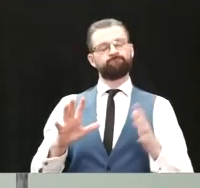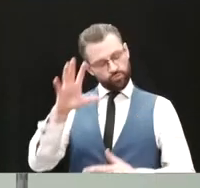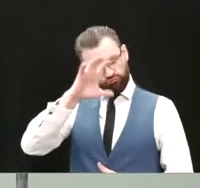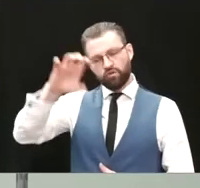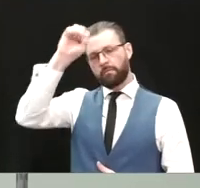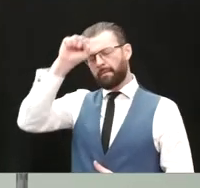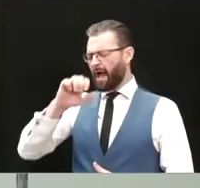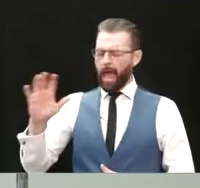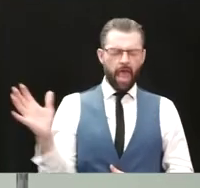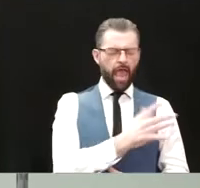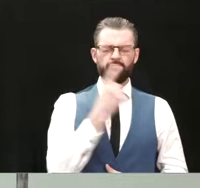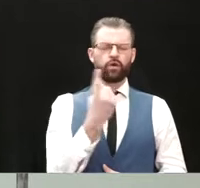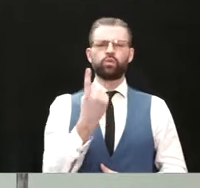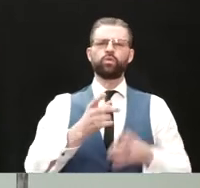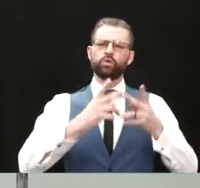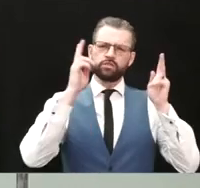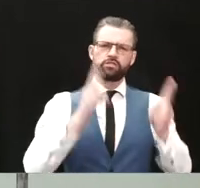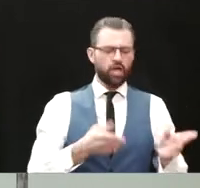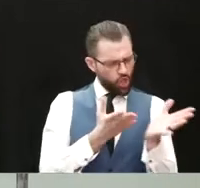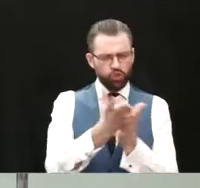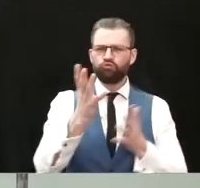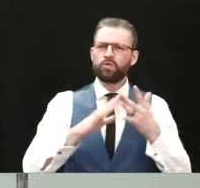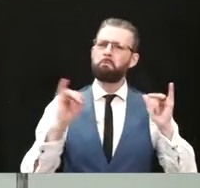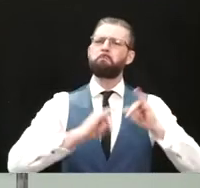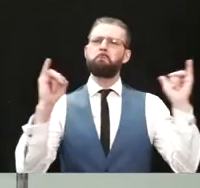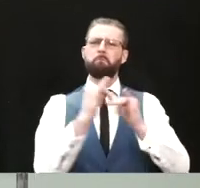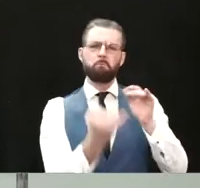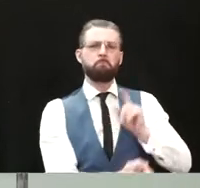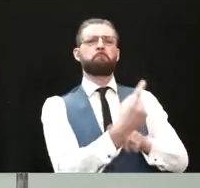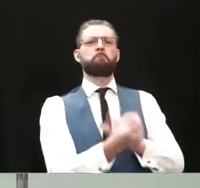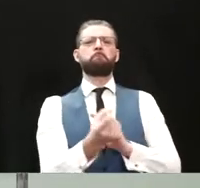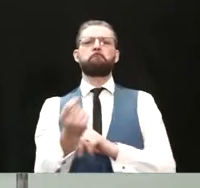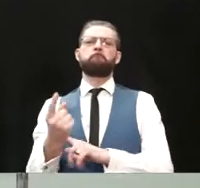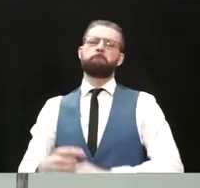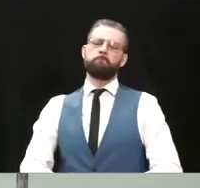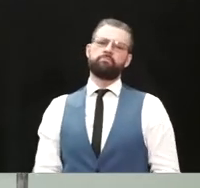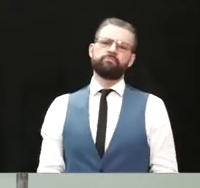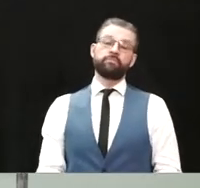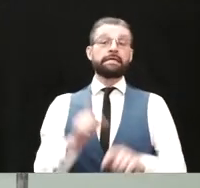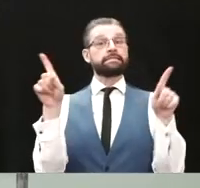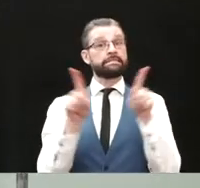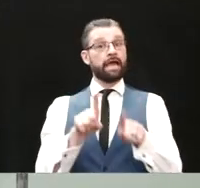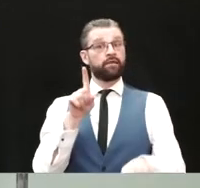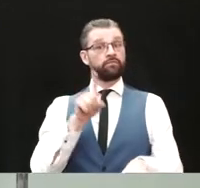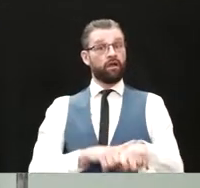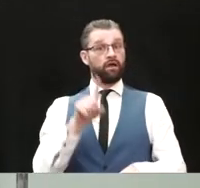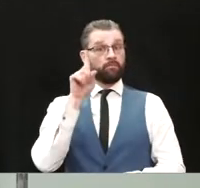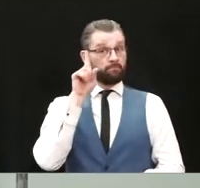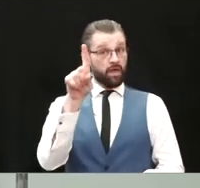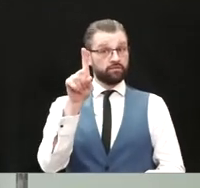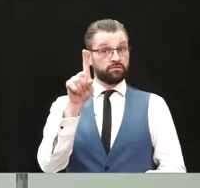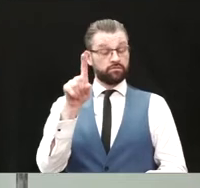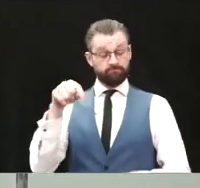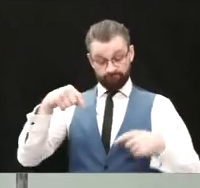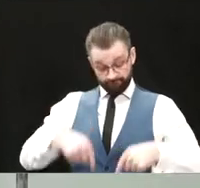who lost their lives in these heinous events. At the same time, we also make a